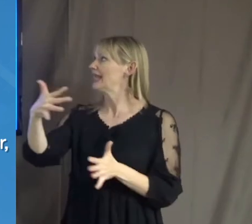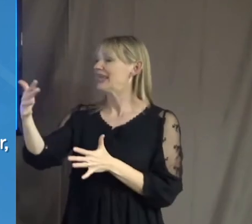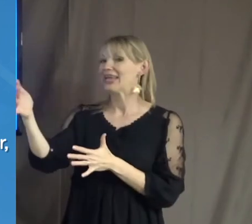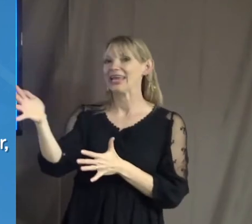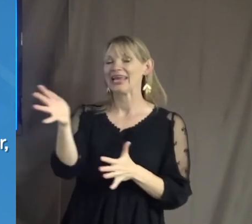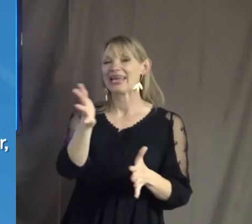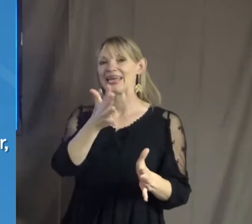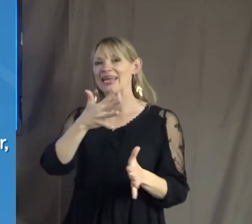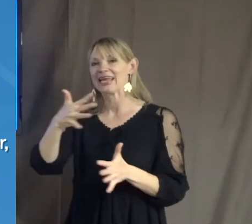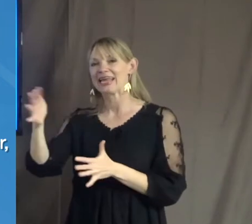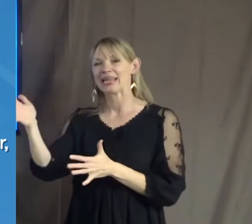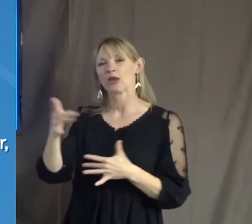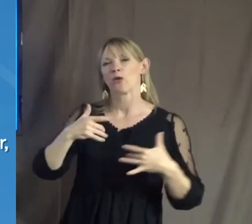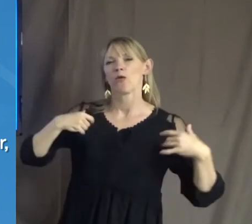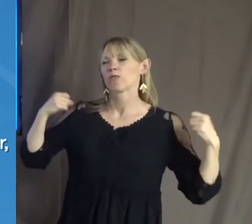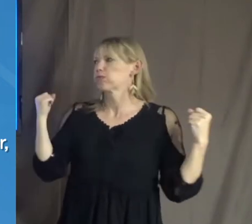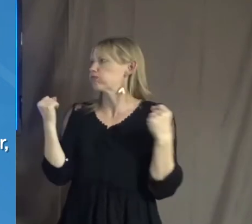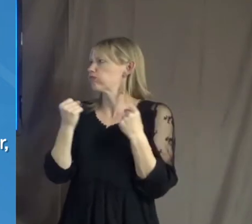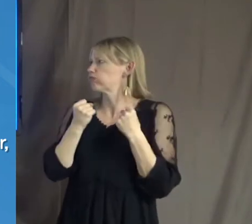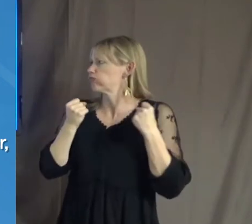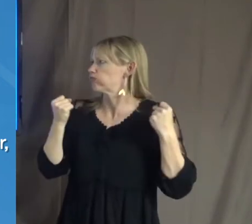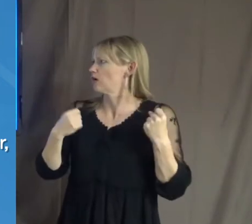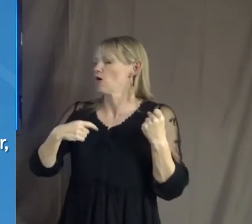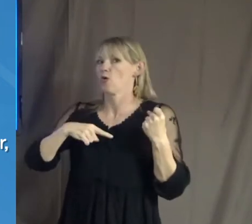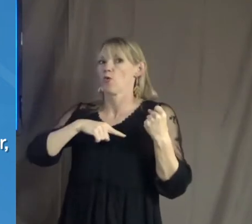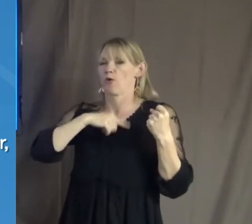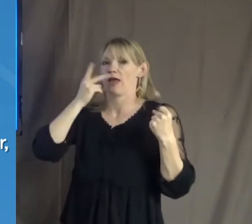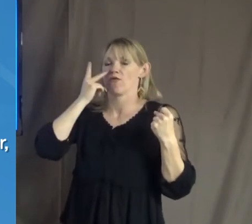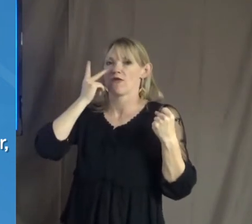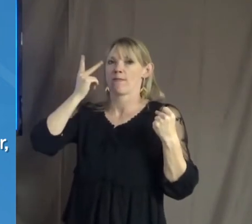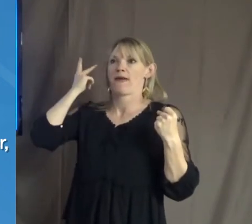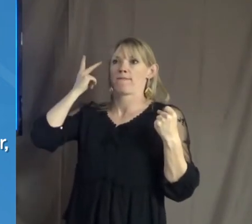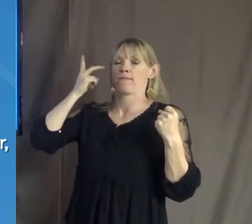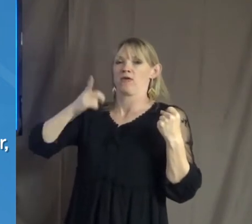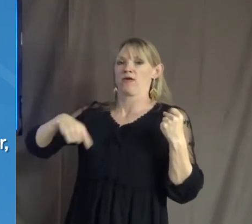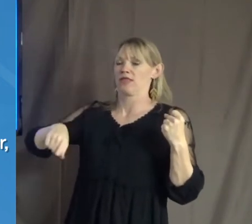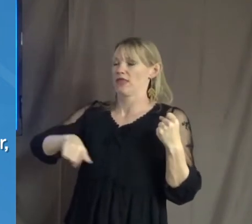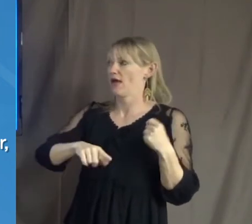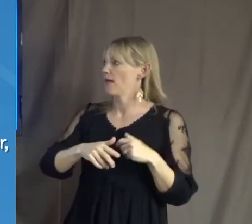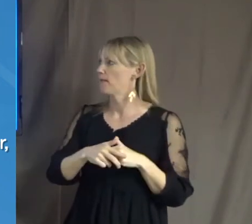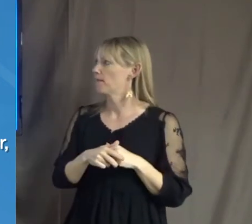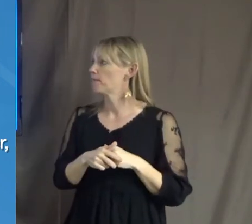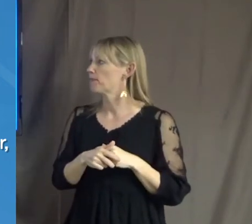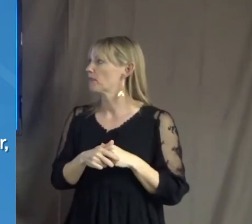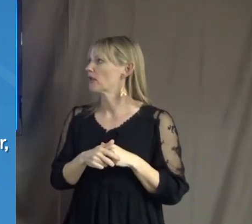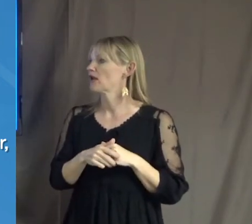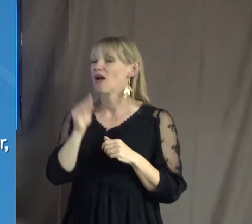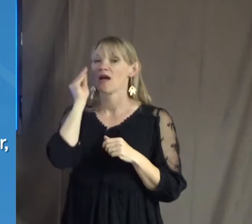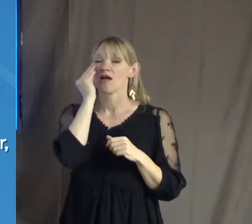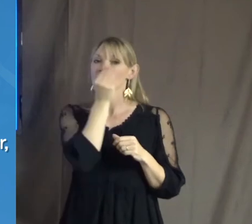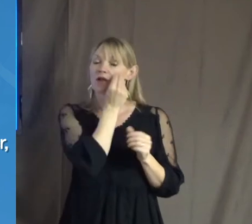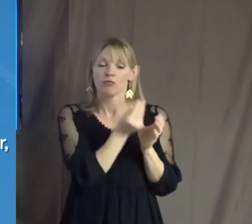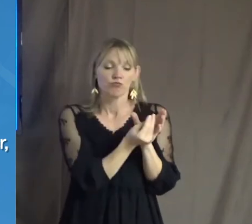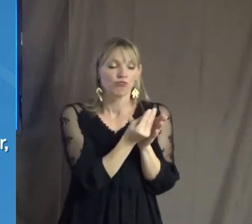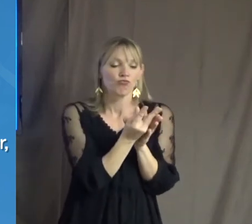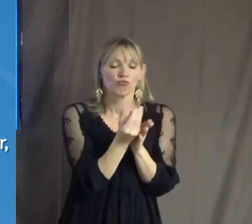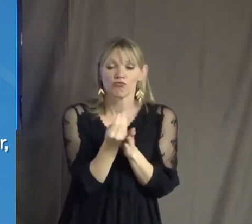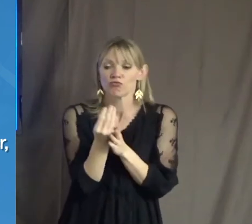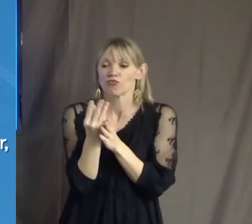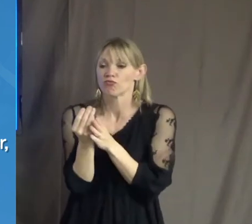the chill of winter, we remember them. In the opening of the buds and the rebirth of